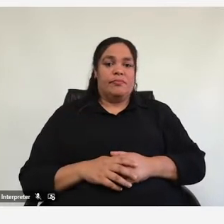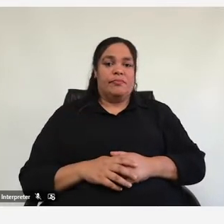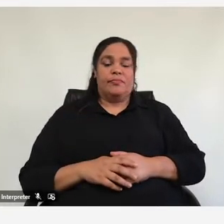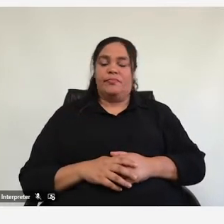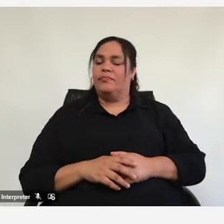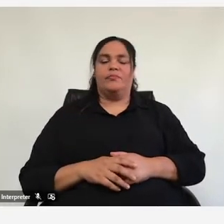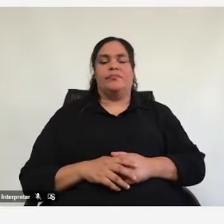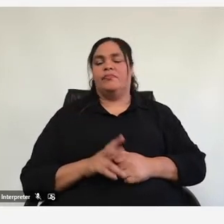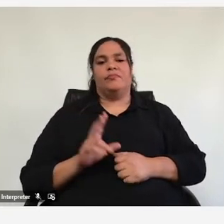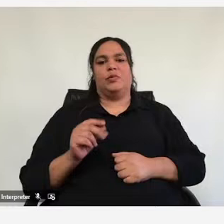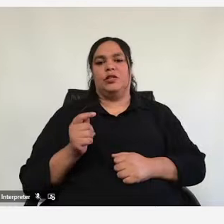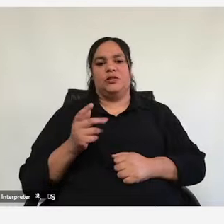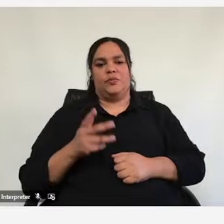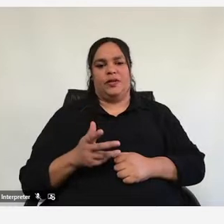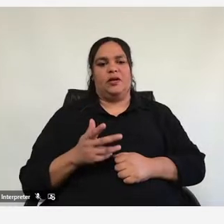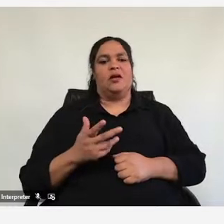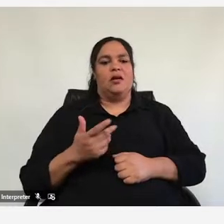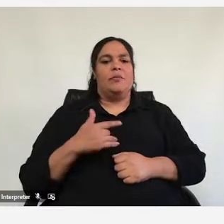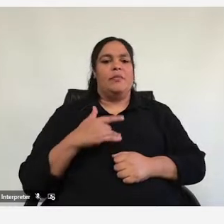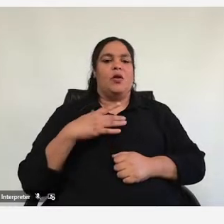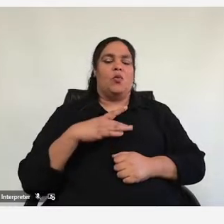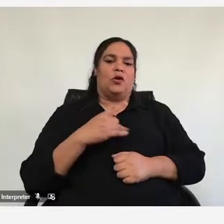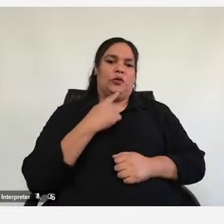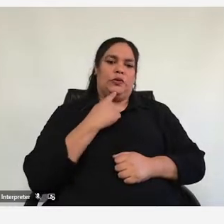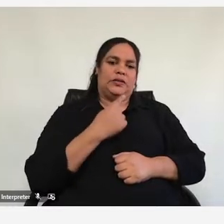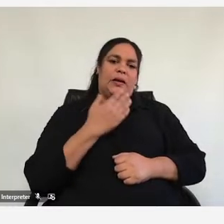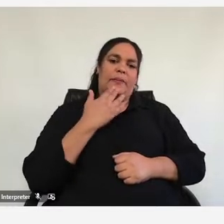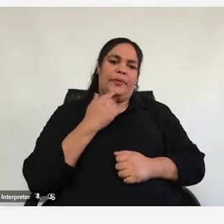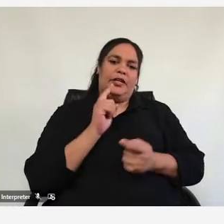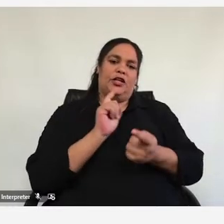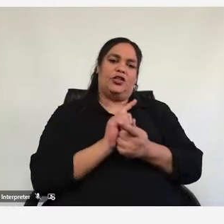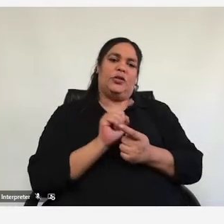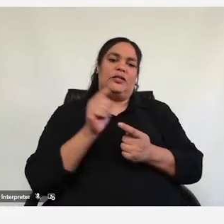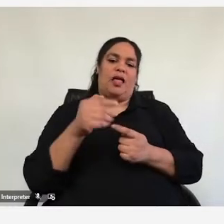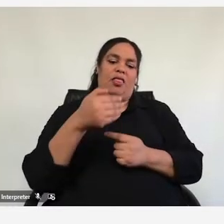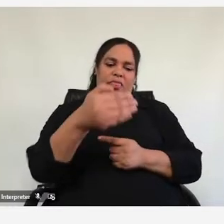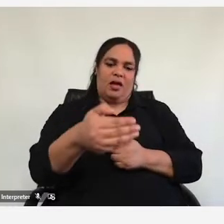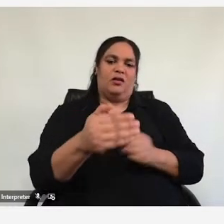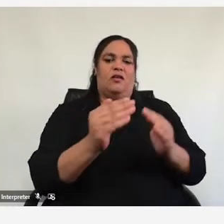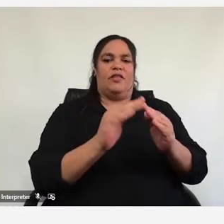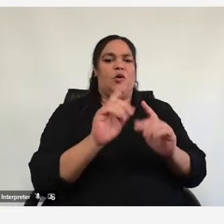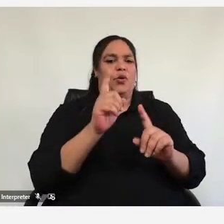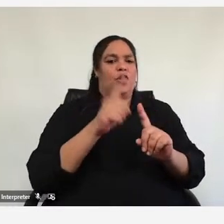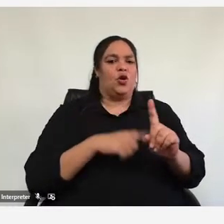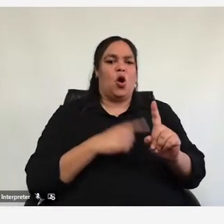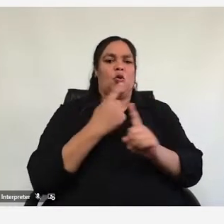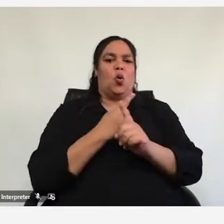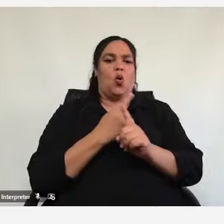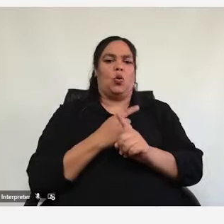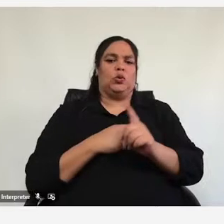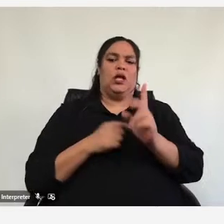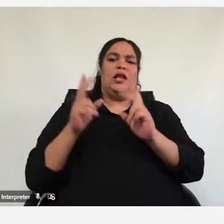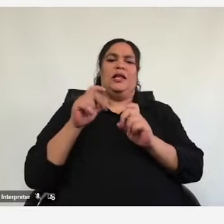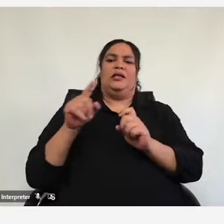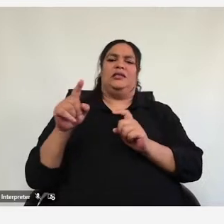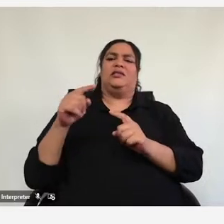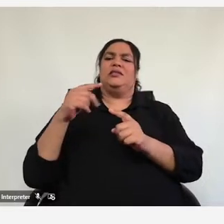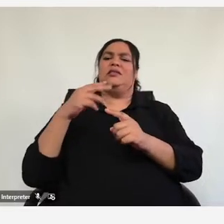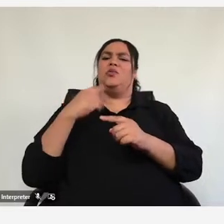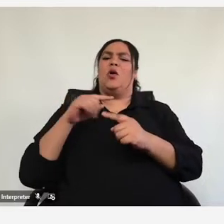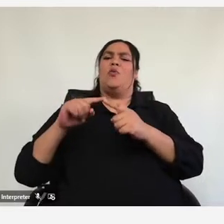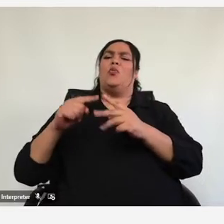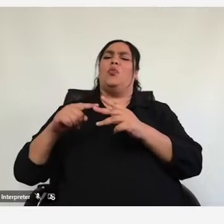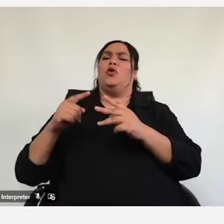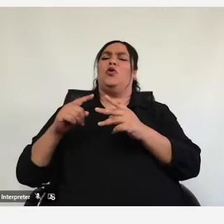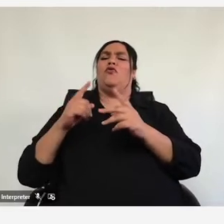No, Speaker. Speaker, actually, I wanted to say that please address the side of the House. We can't be always listening to frivolous point of orders.